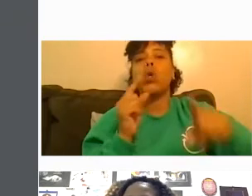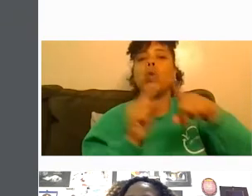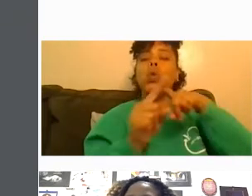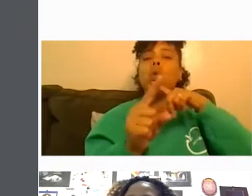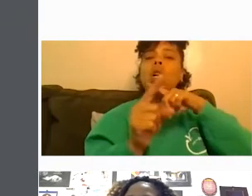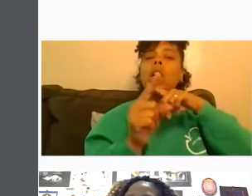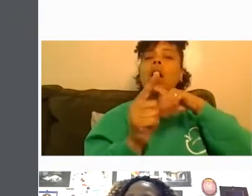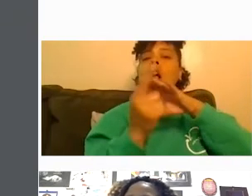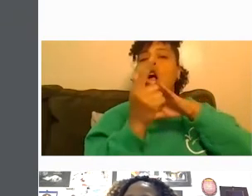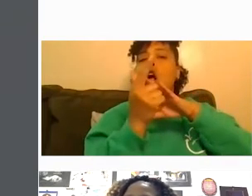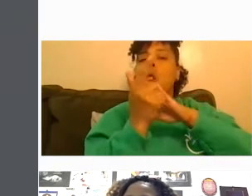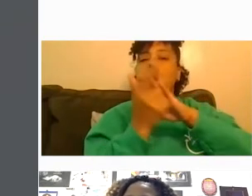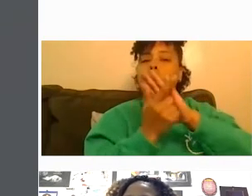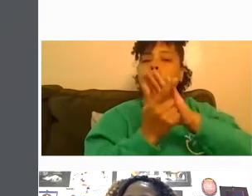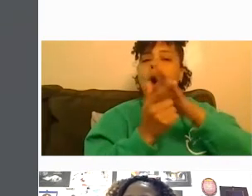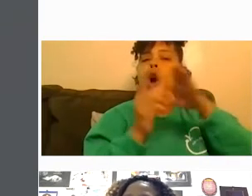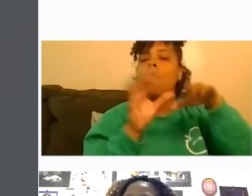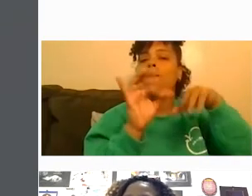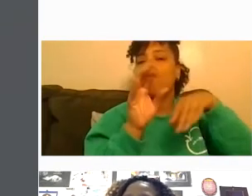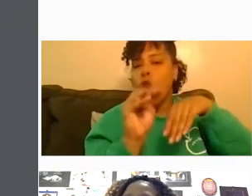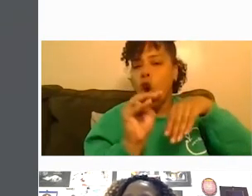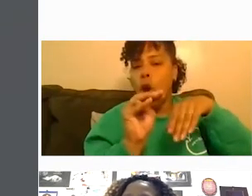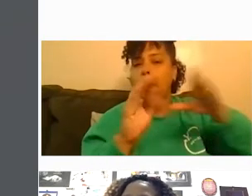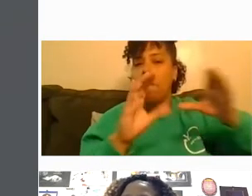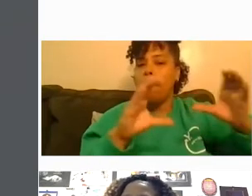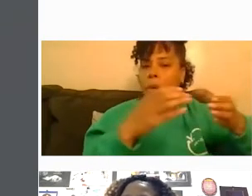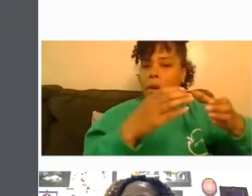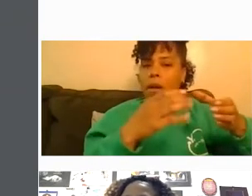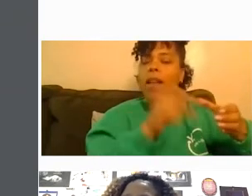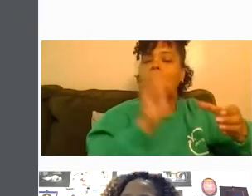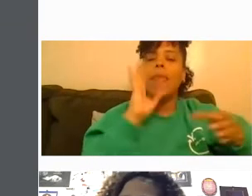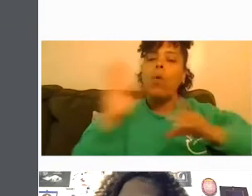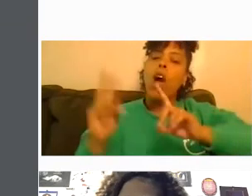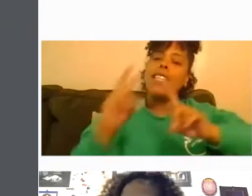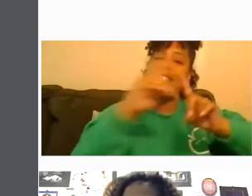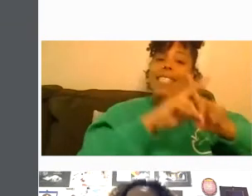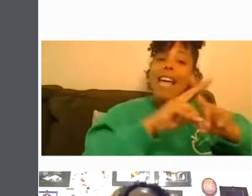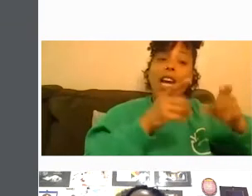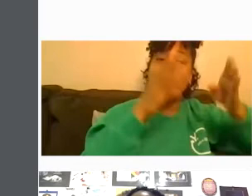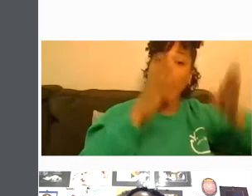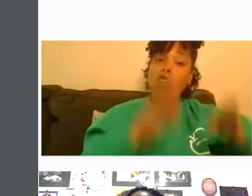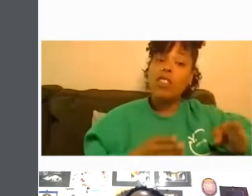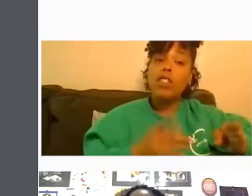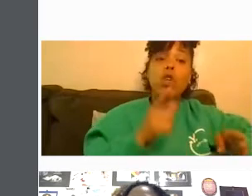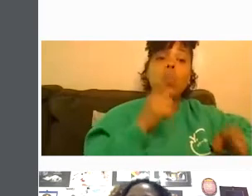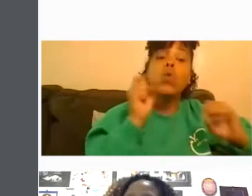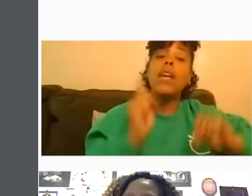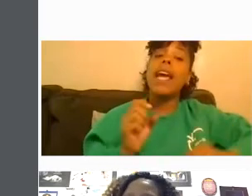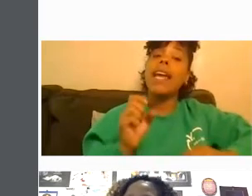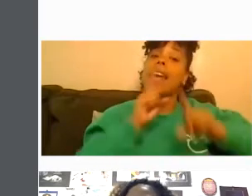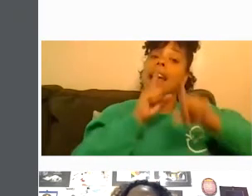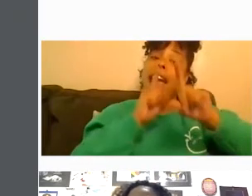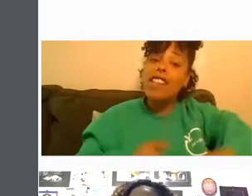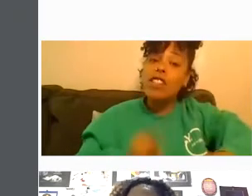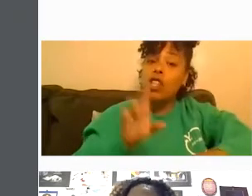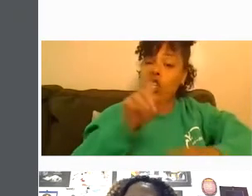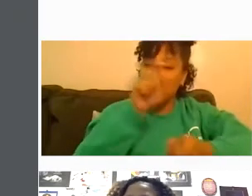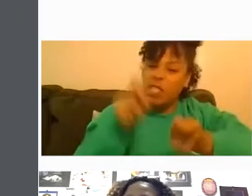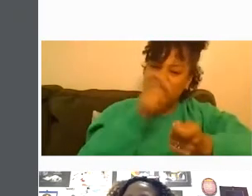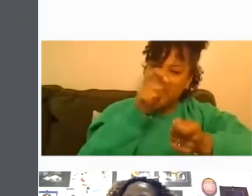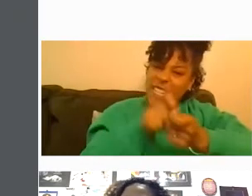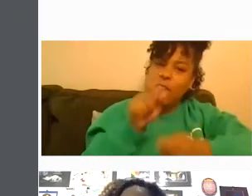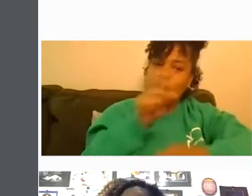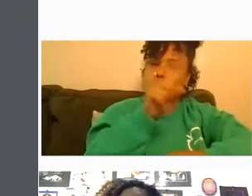firm, and they would assign you to someone who can answer questions specifically about the type of accounts that people